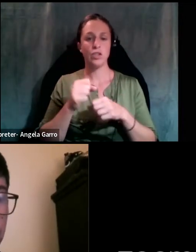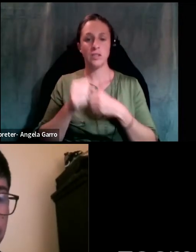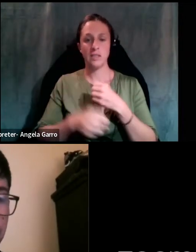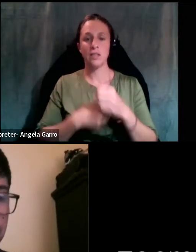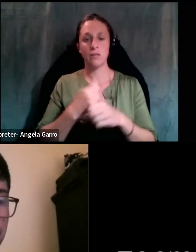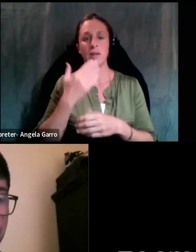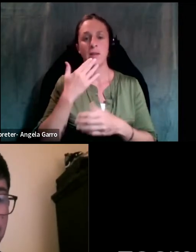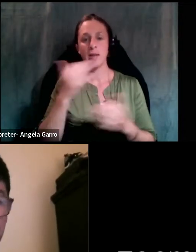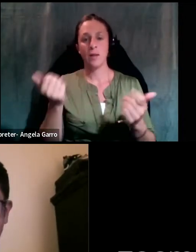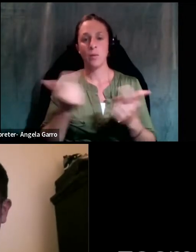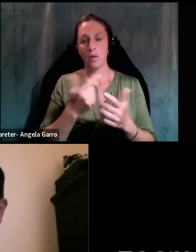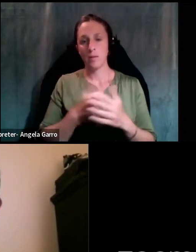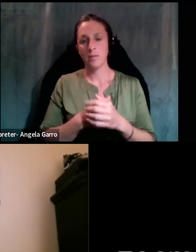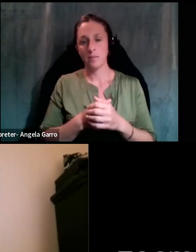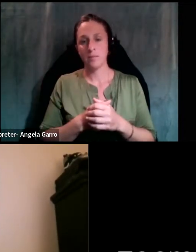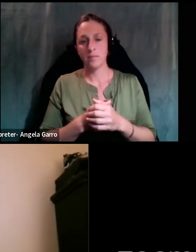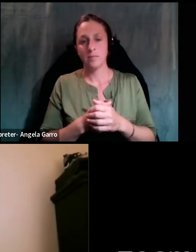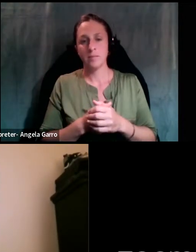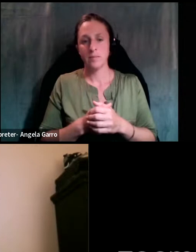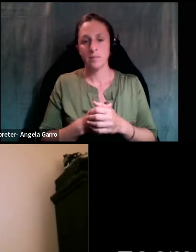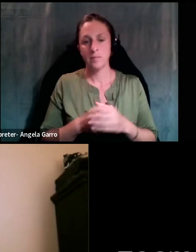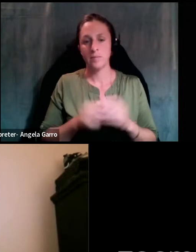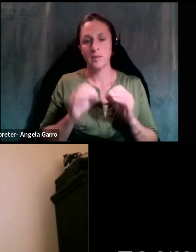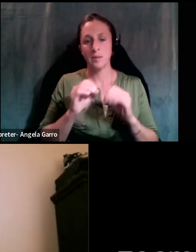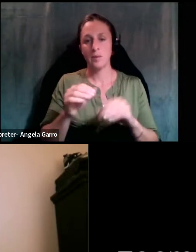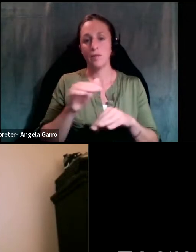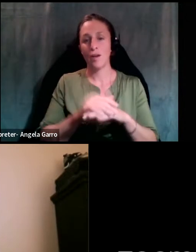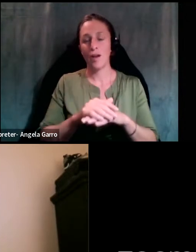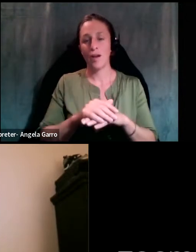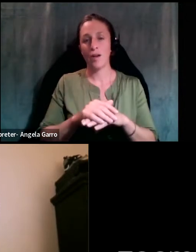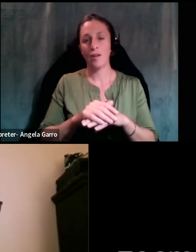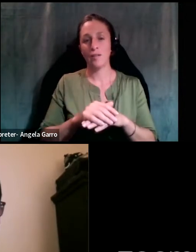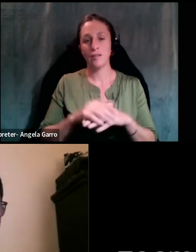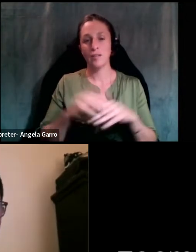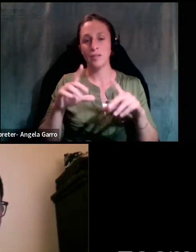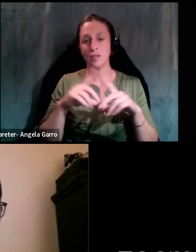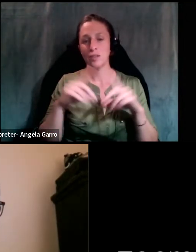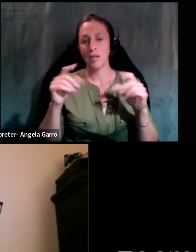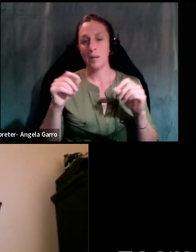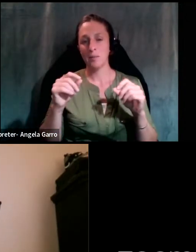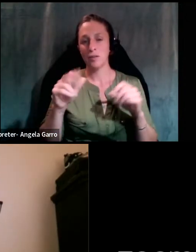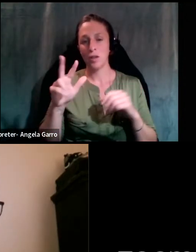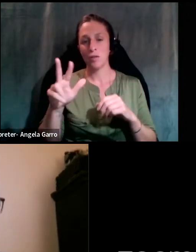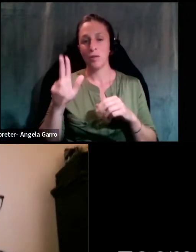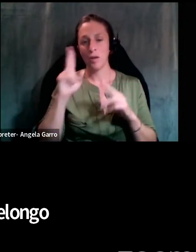thank you all. All right. Moving right along, Japanese 3 honors course of study.